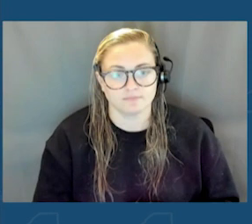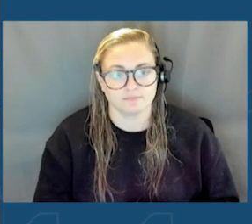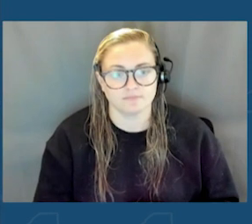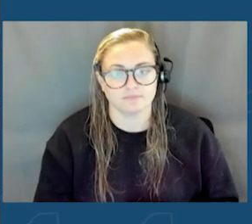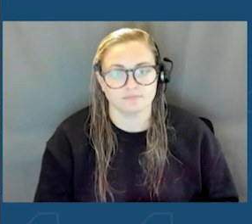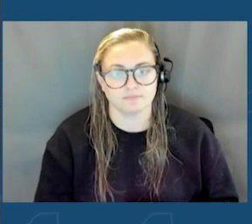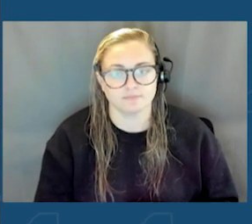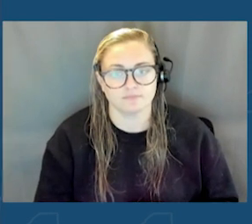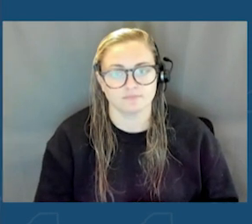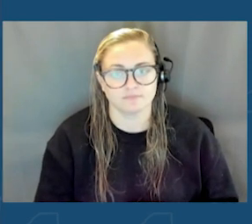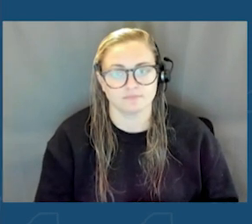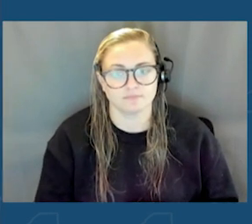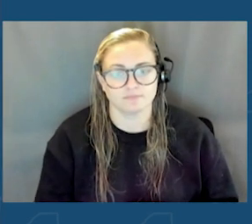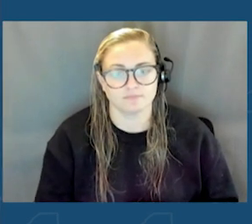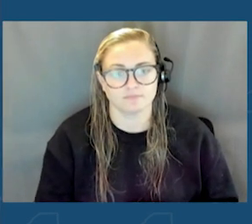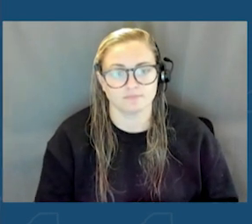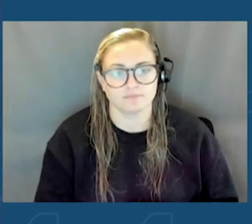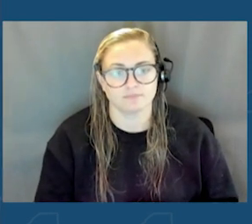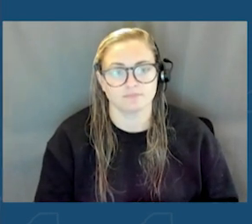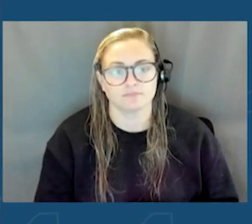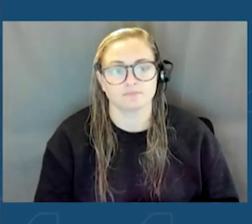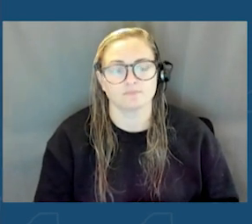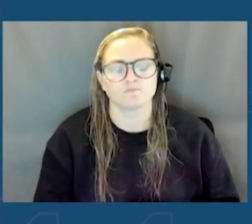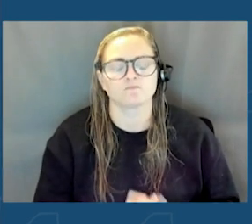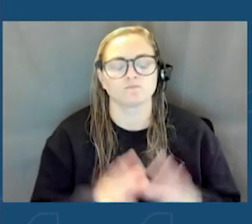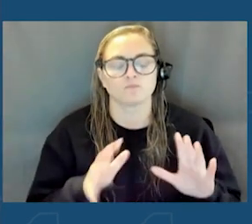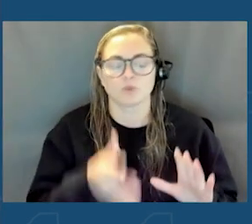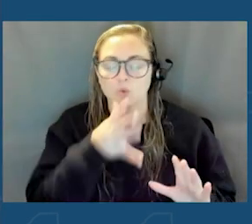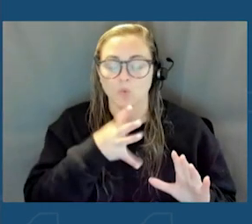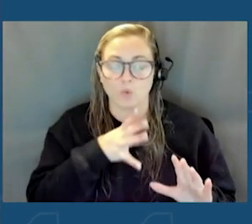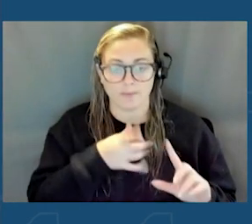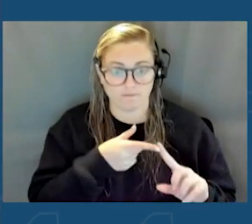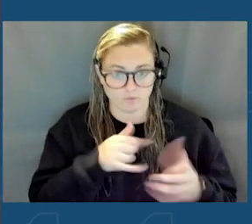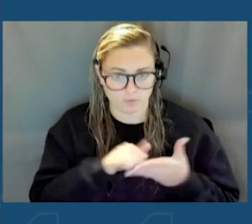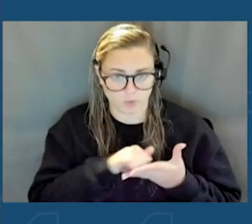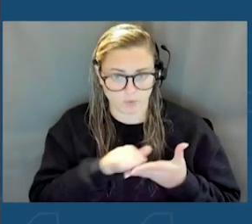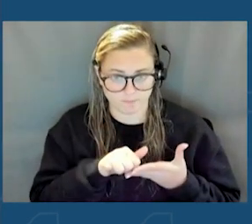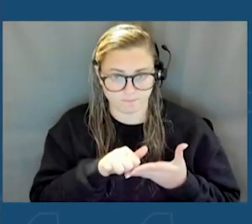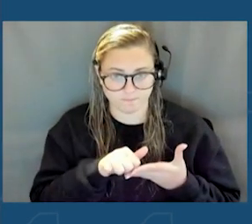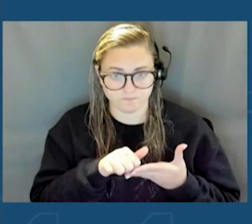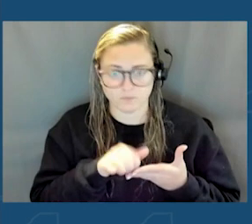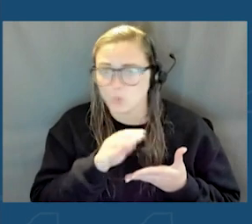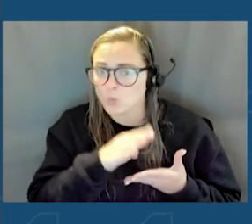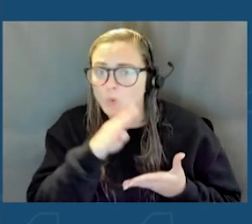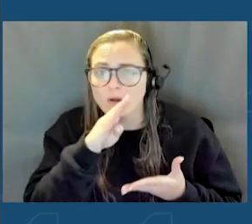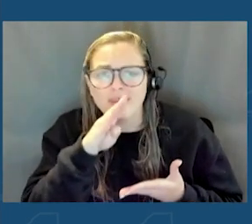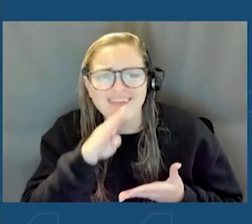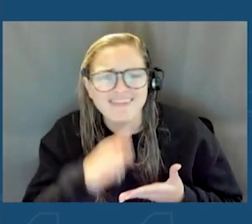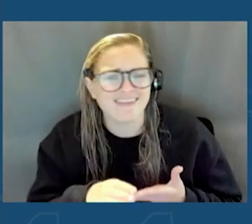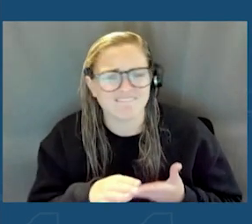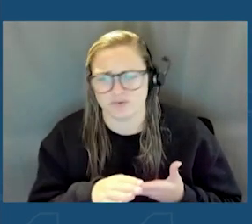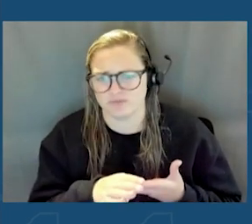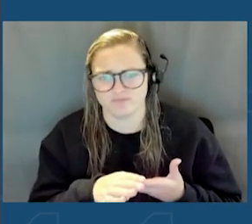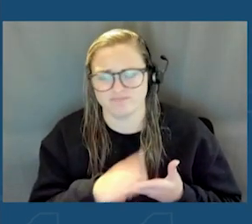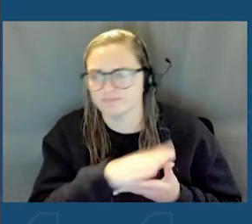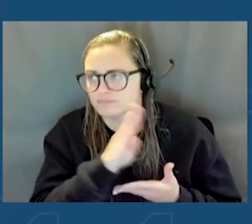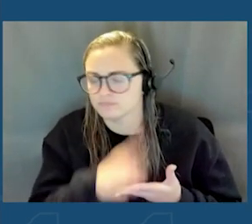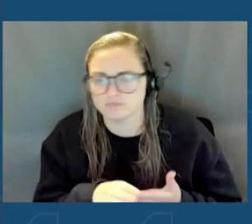Thank you. The women of New York will never be subjugated